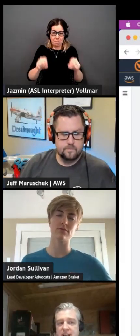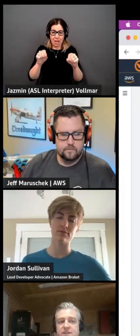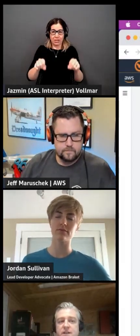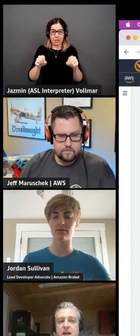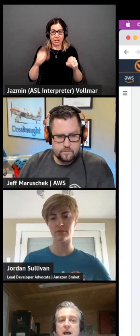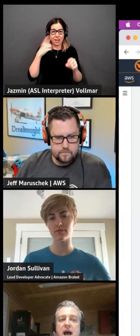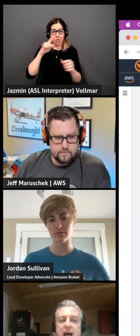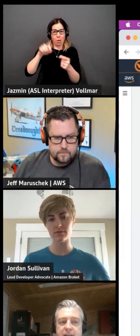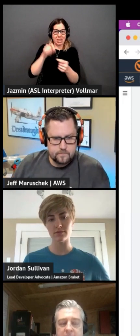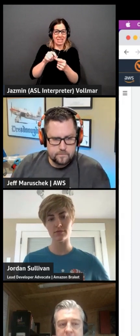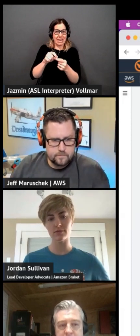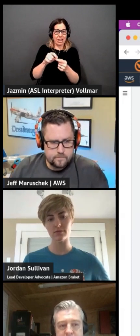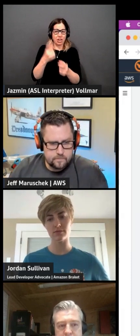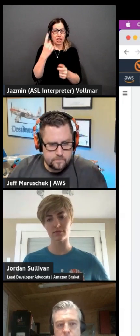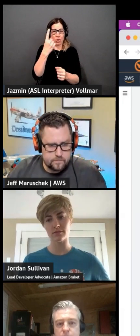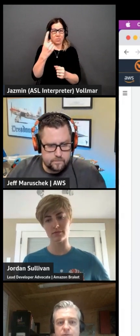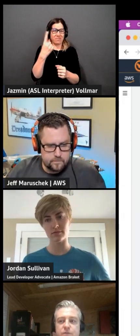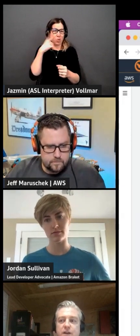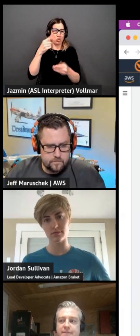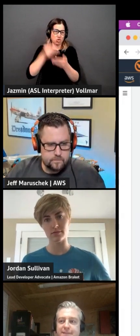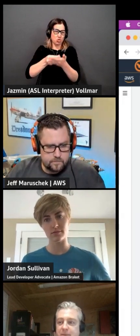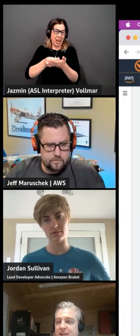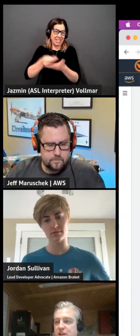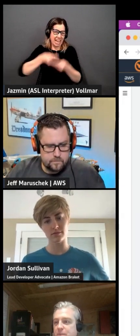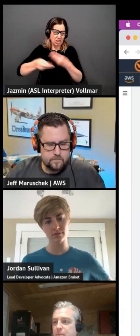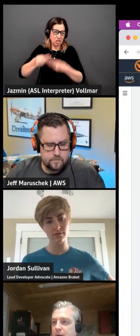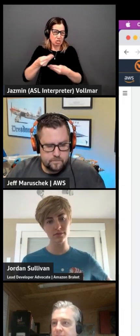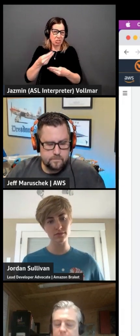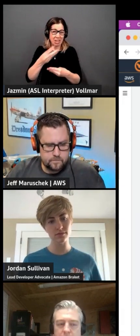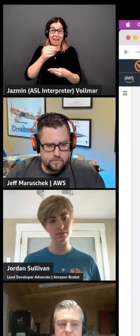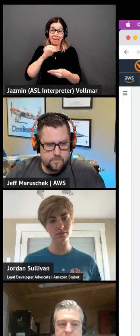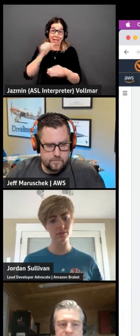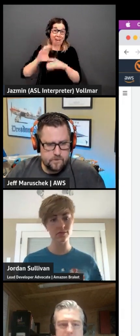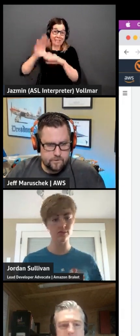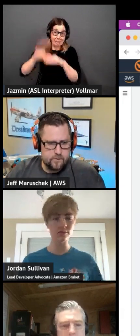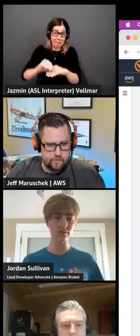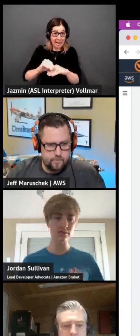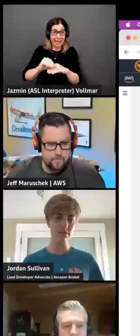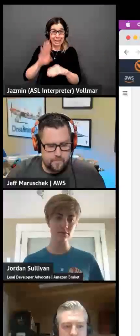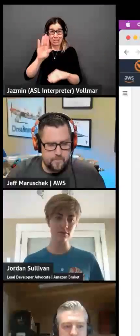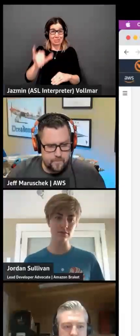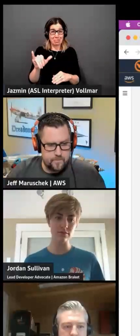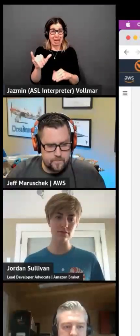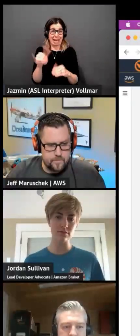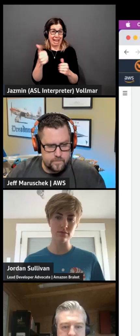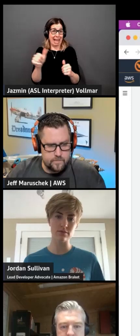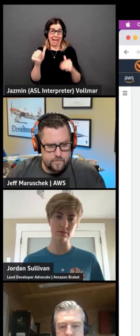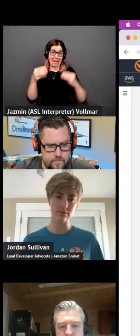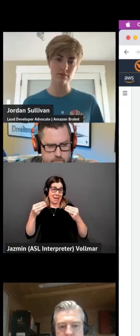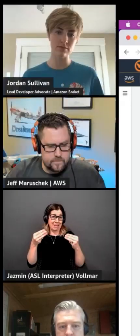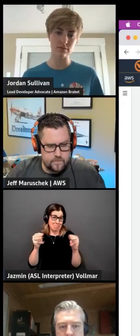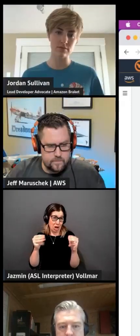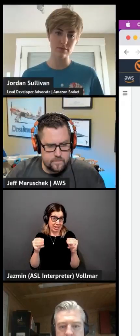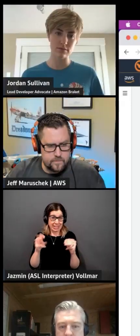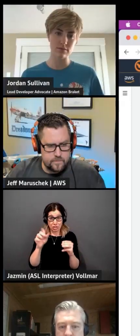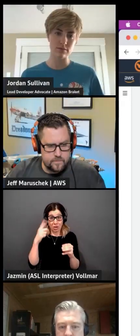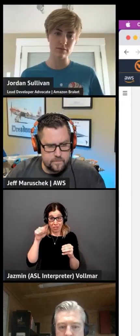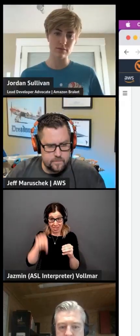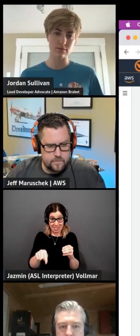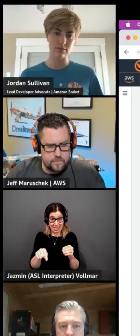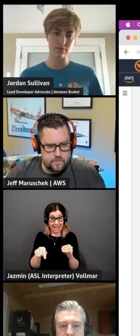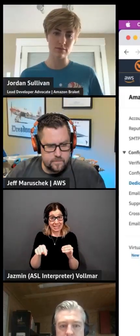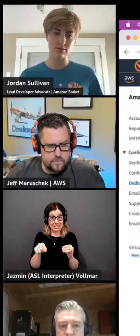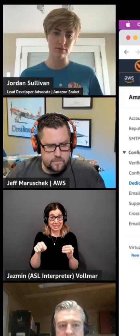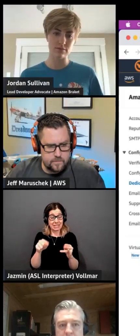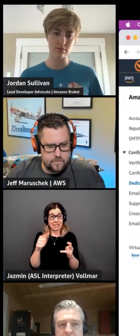particularly on transactional, and not diminish it by maybe marketing not being as good. So in this case, I'm just going to do marketing and I